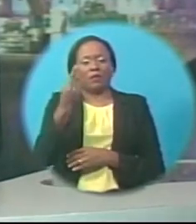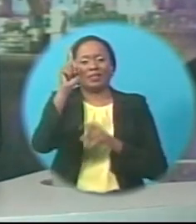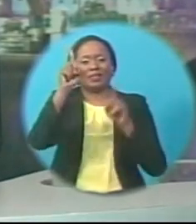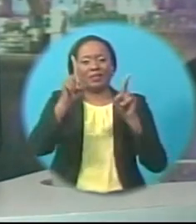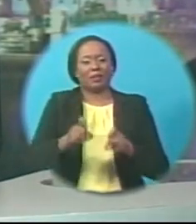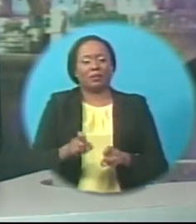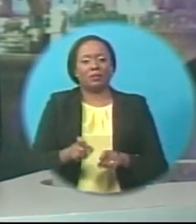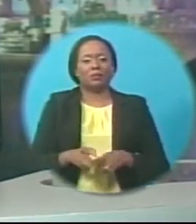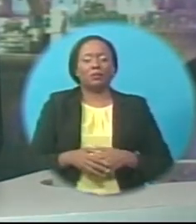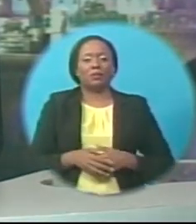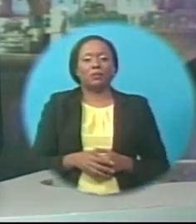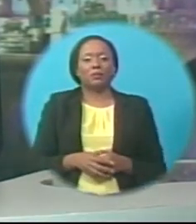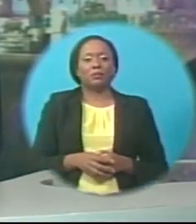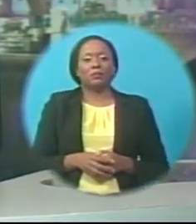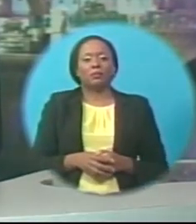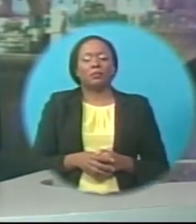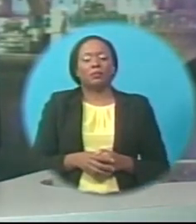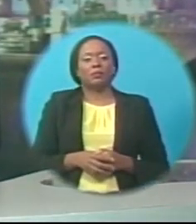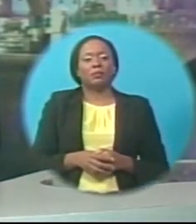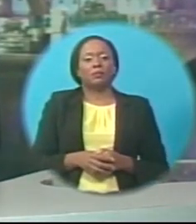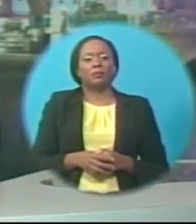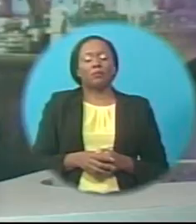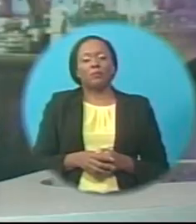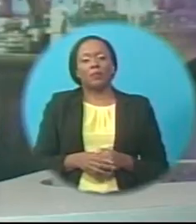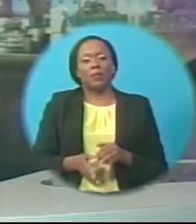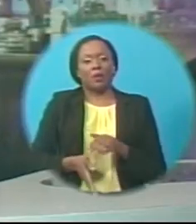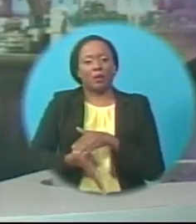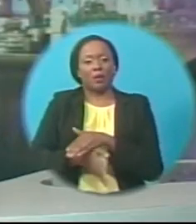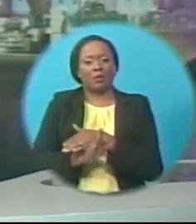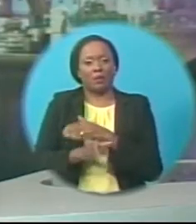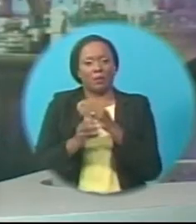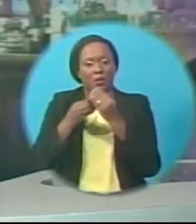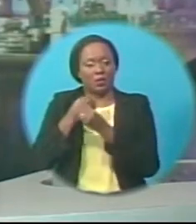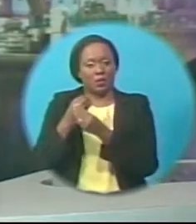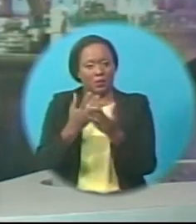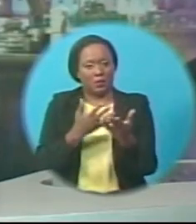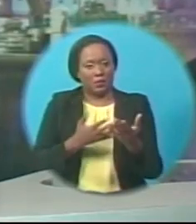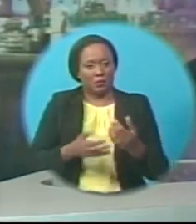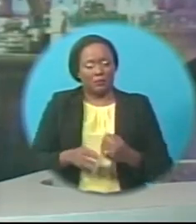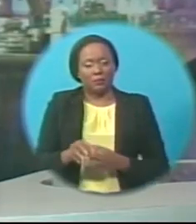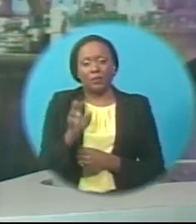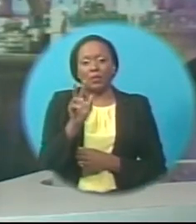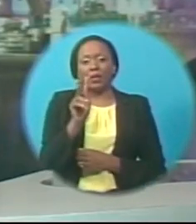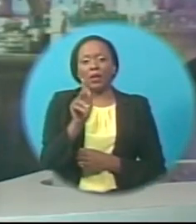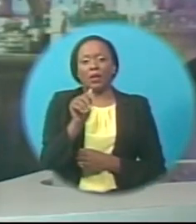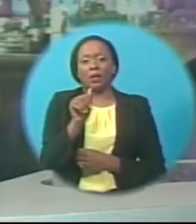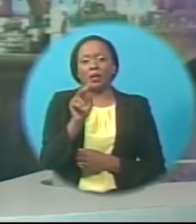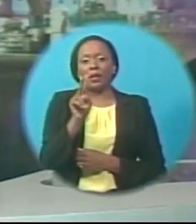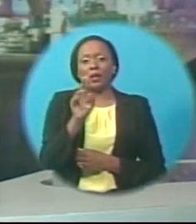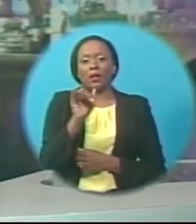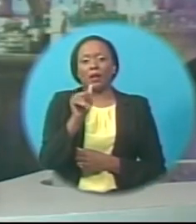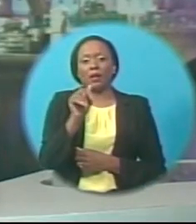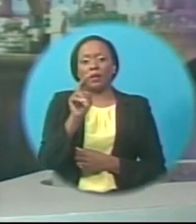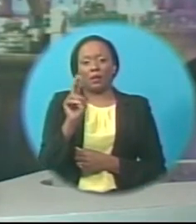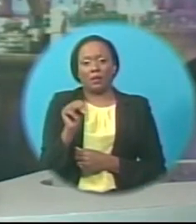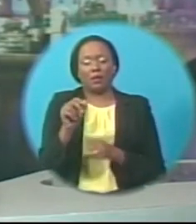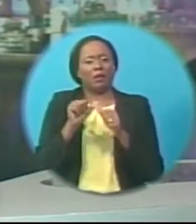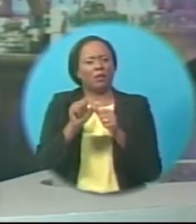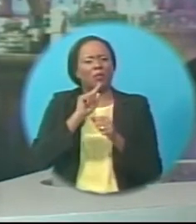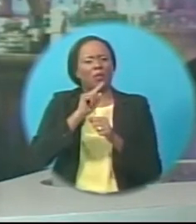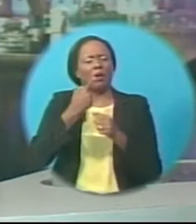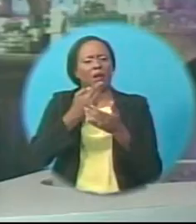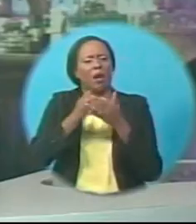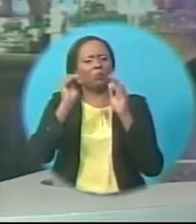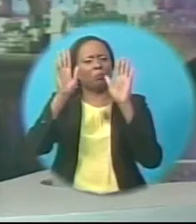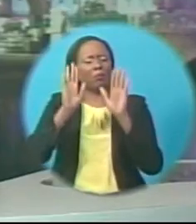debut. And now to football. Kavian Innes continued his excellent striking form for the Barbados Vocational Training